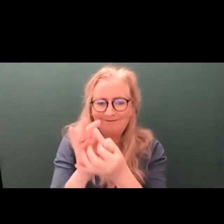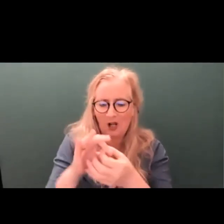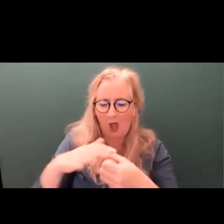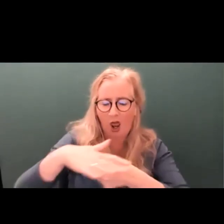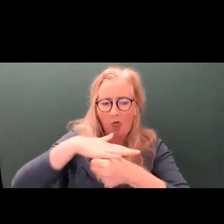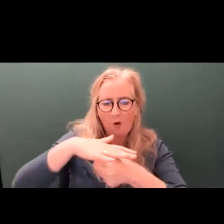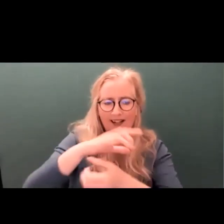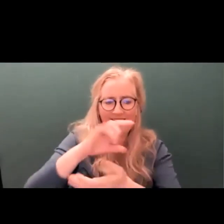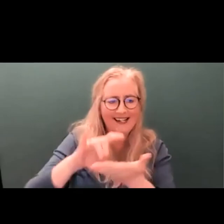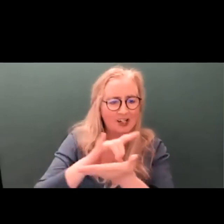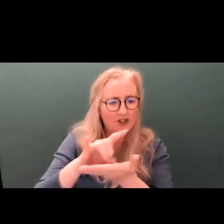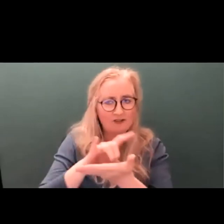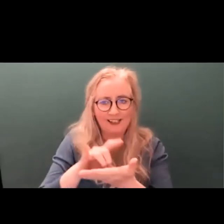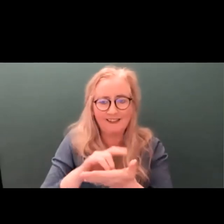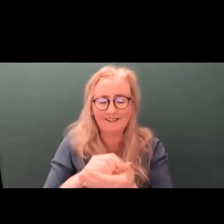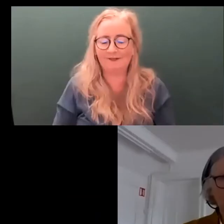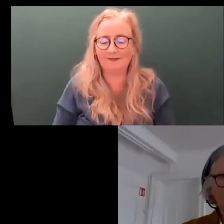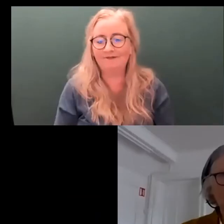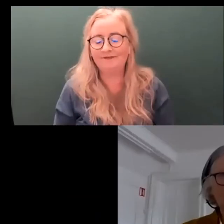heritage.